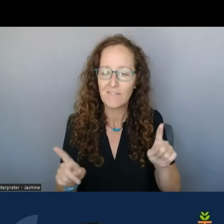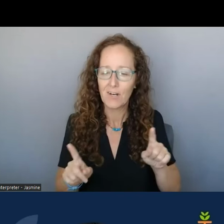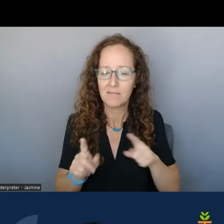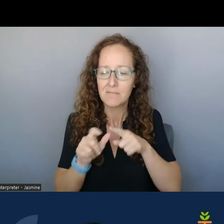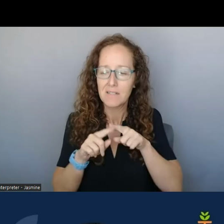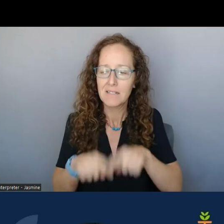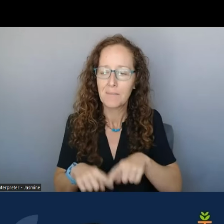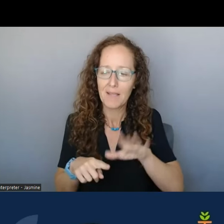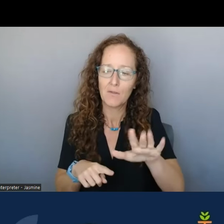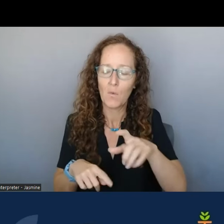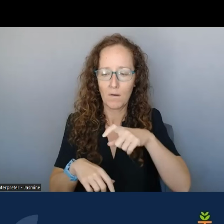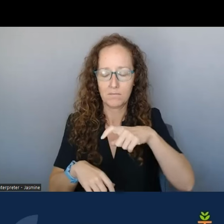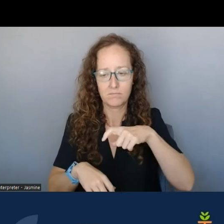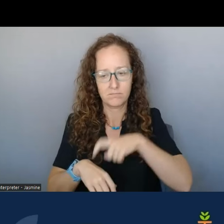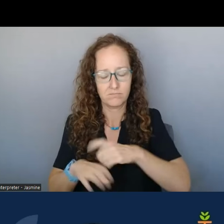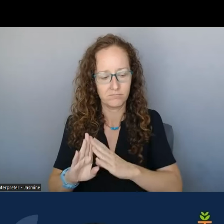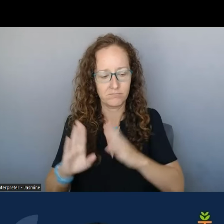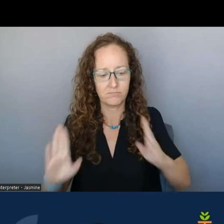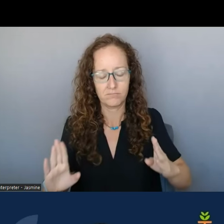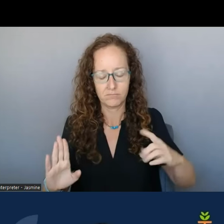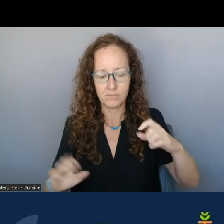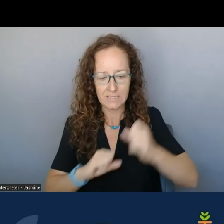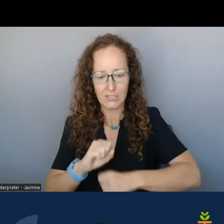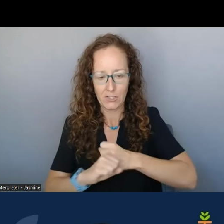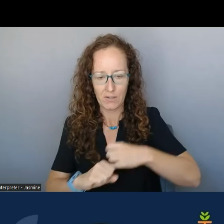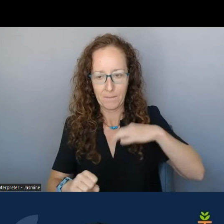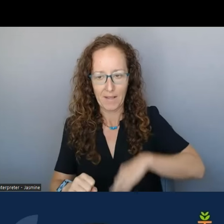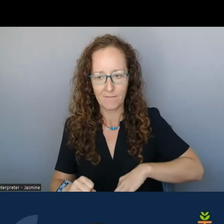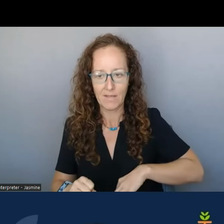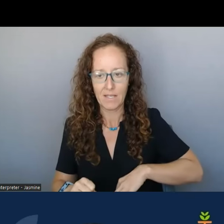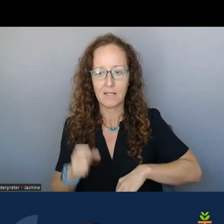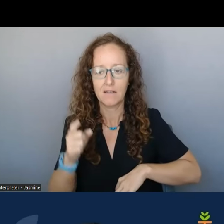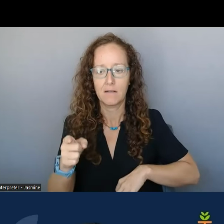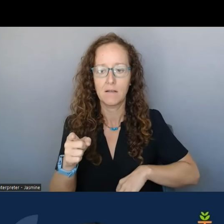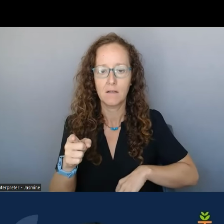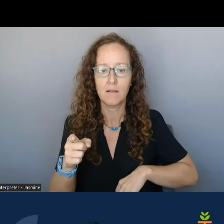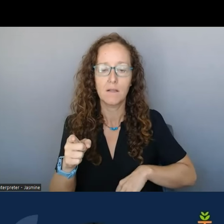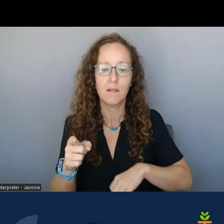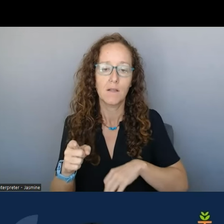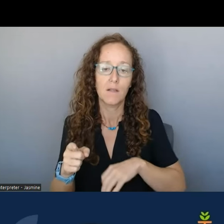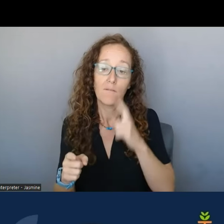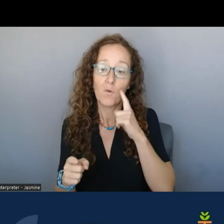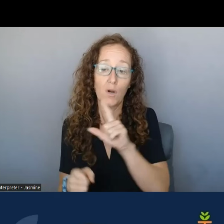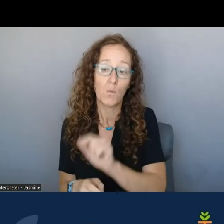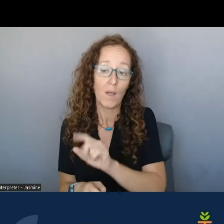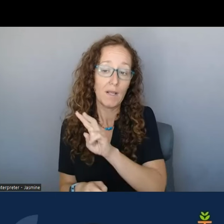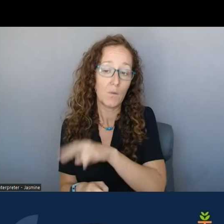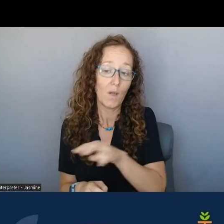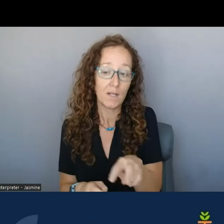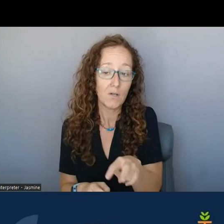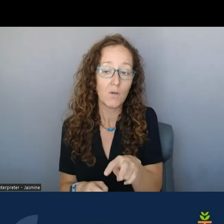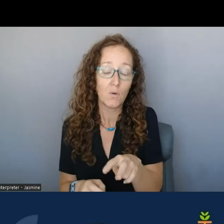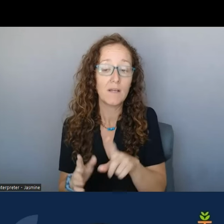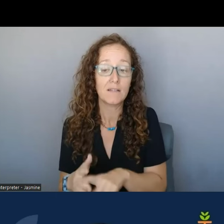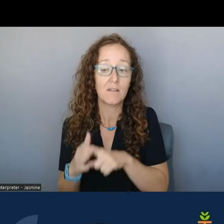for 2022, that would be required at the beginning of each what they call benefit period. And